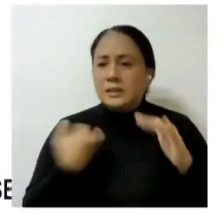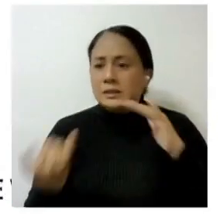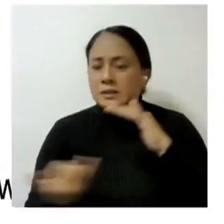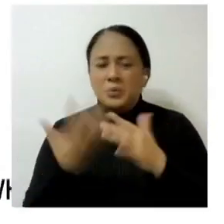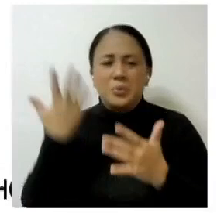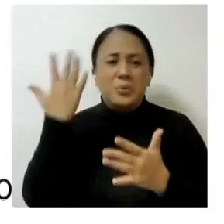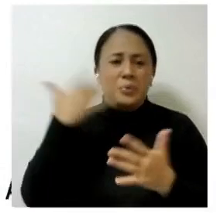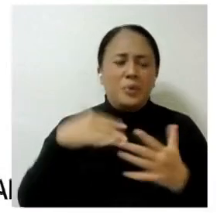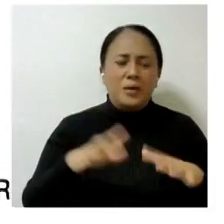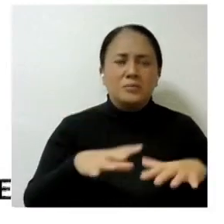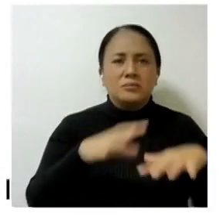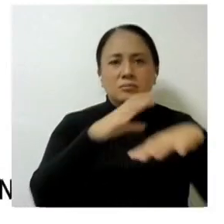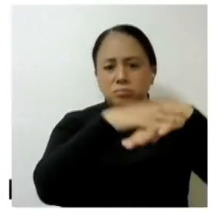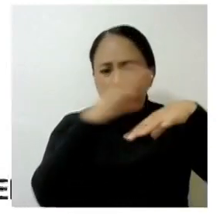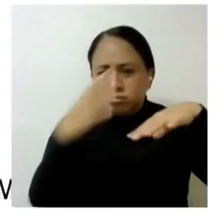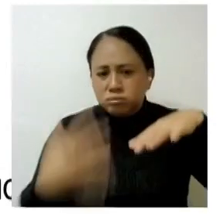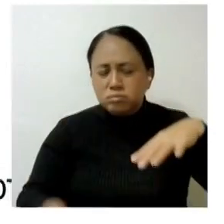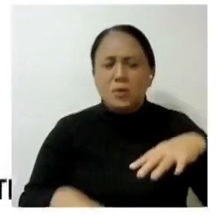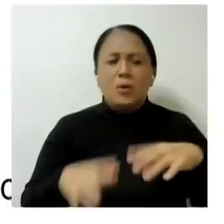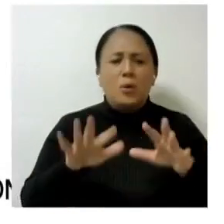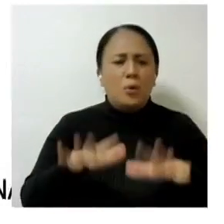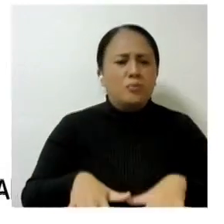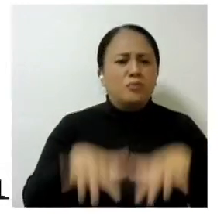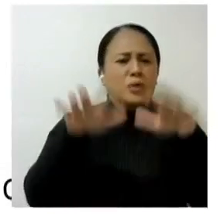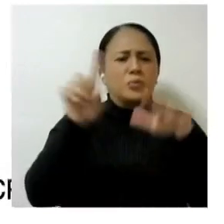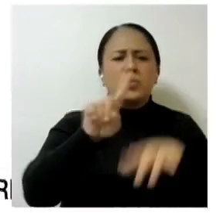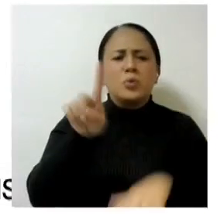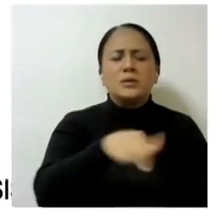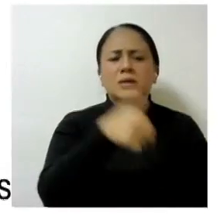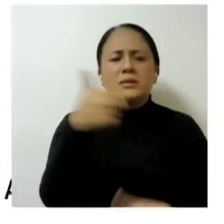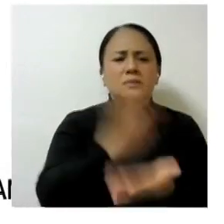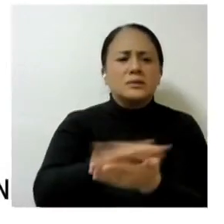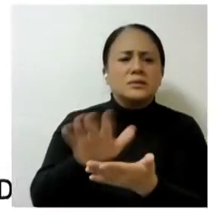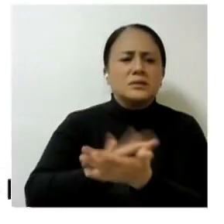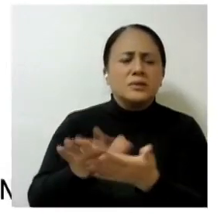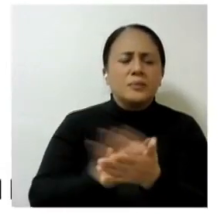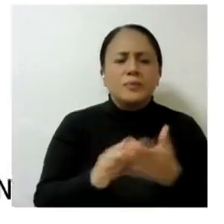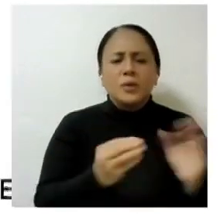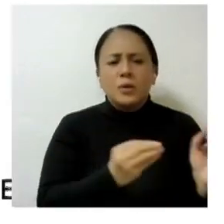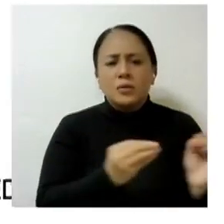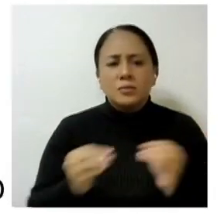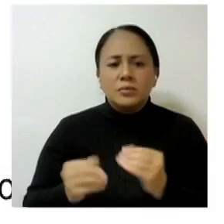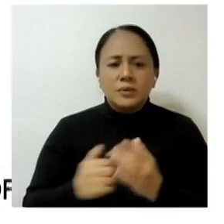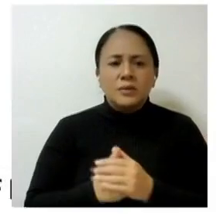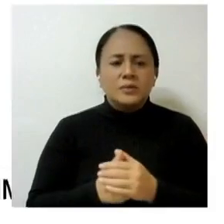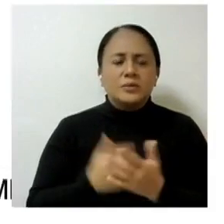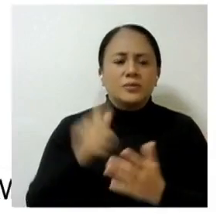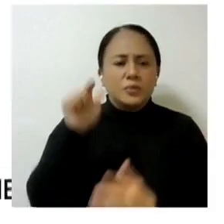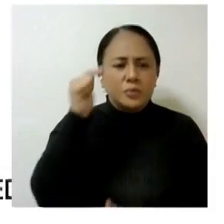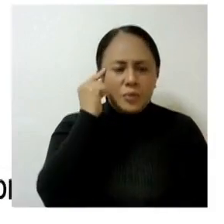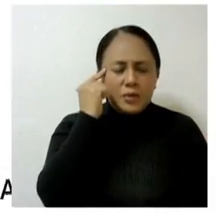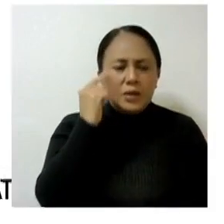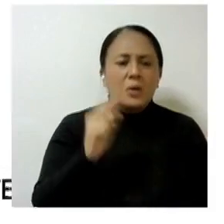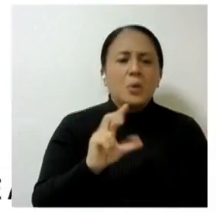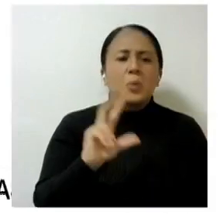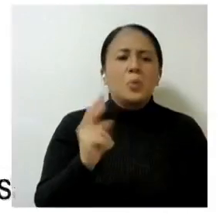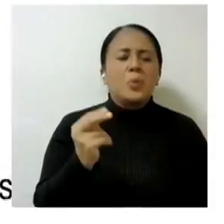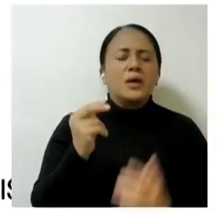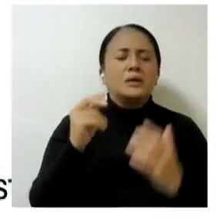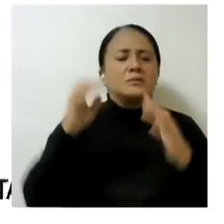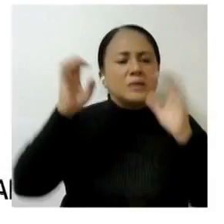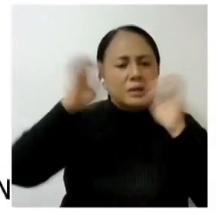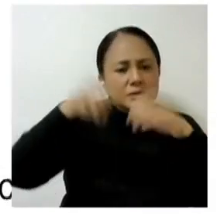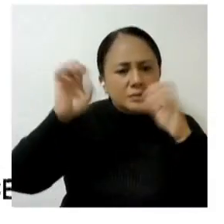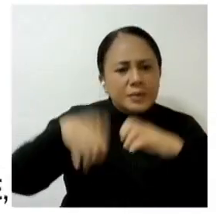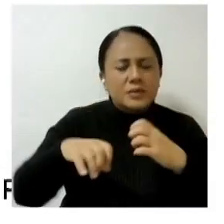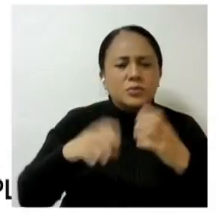What more can you tell us about clearing operations of the government? When do they expect at least to finish the clearing